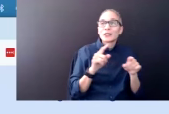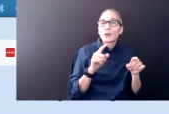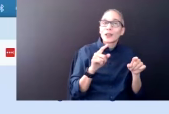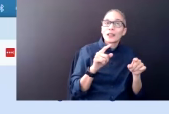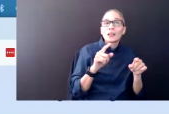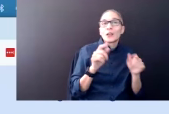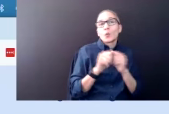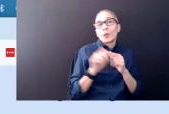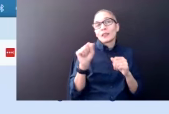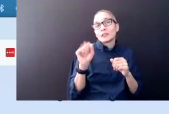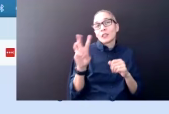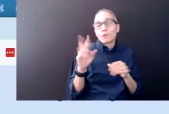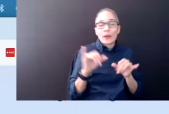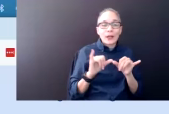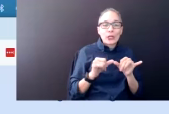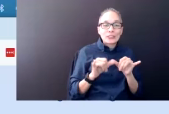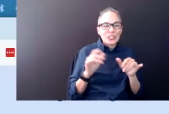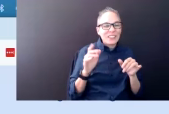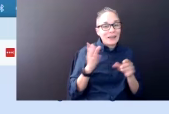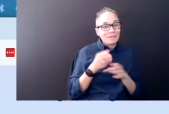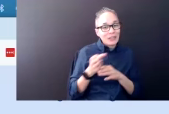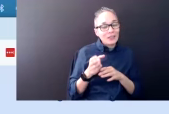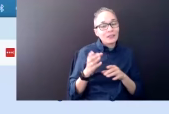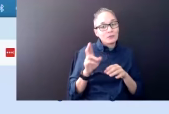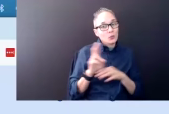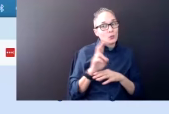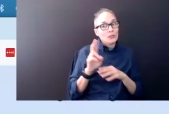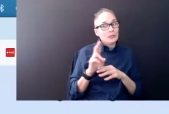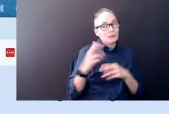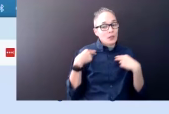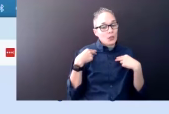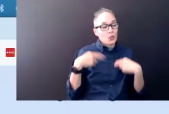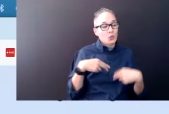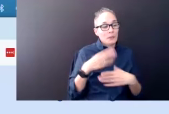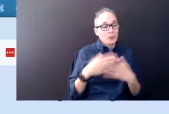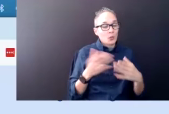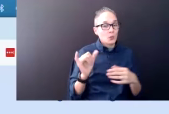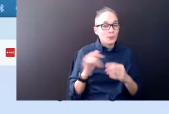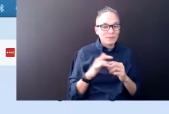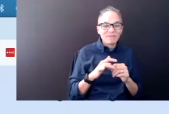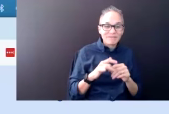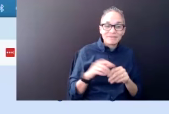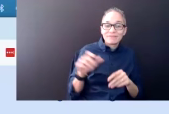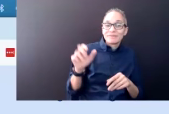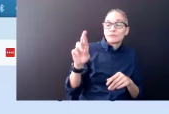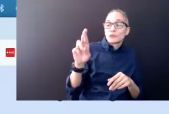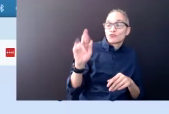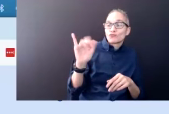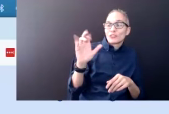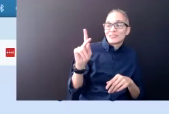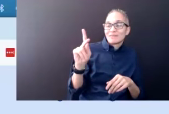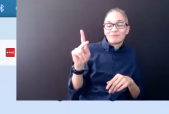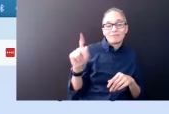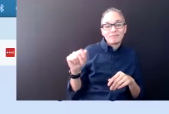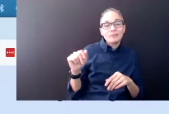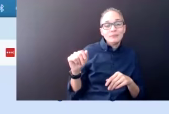the software engineering field, but also utilizing that human element. Yeah. Yeah, Great. actually, like wielding